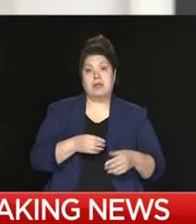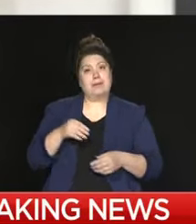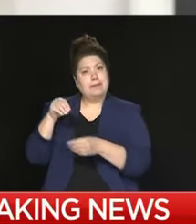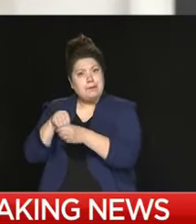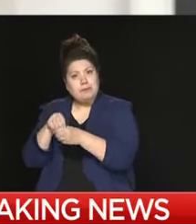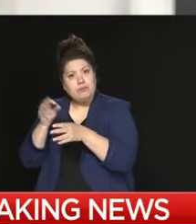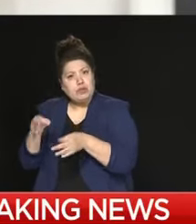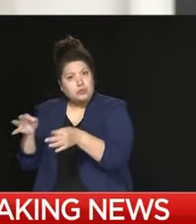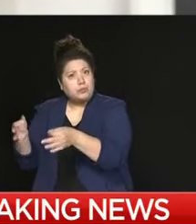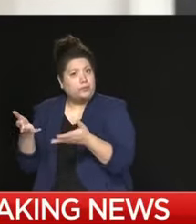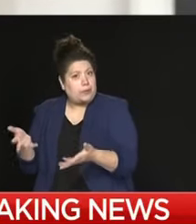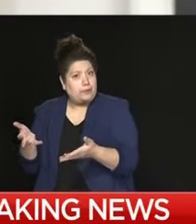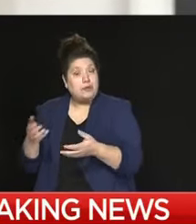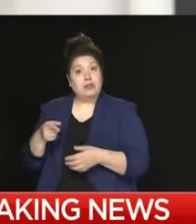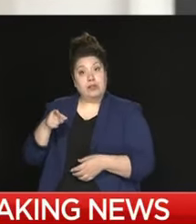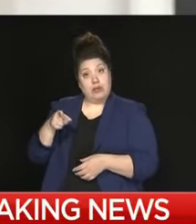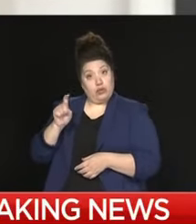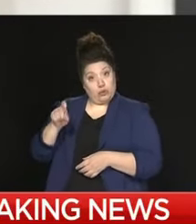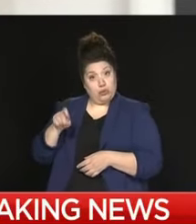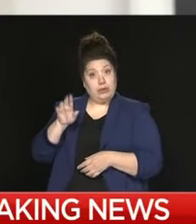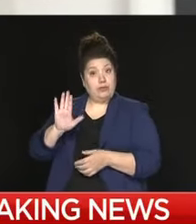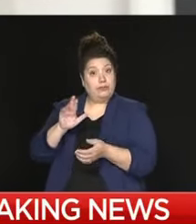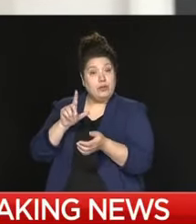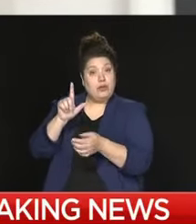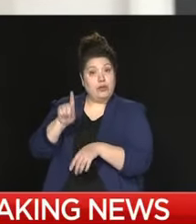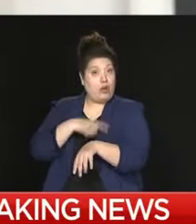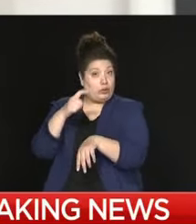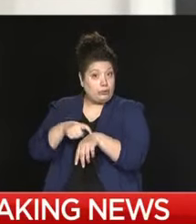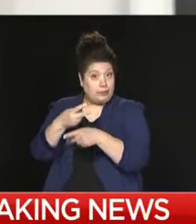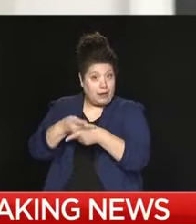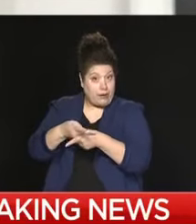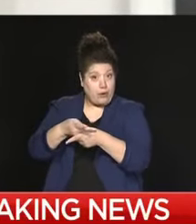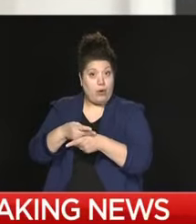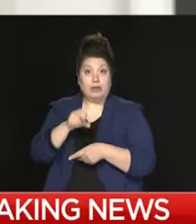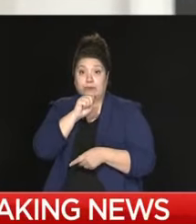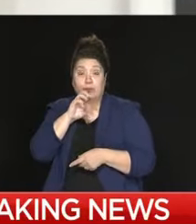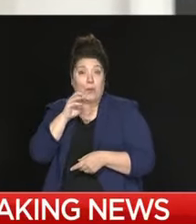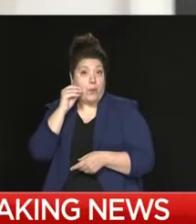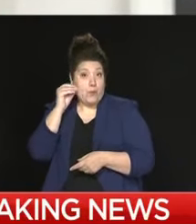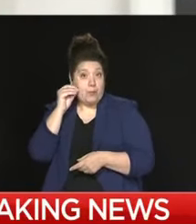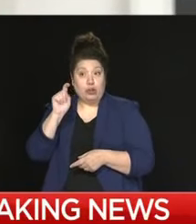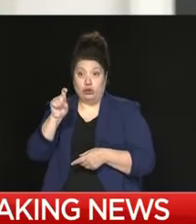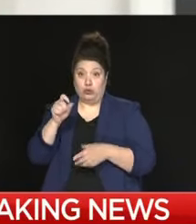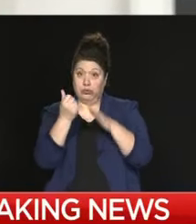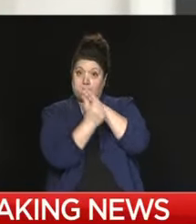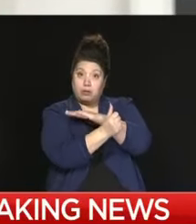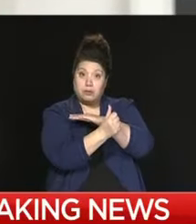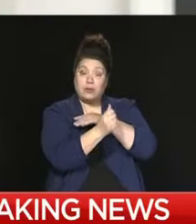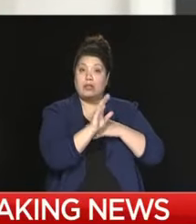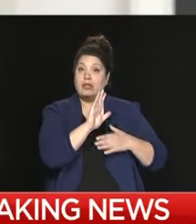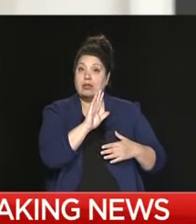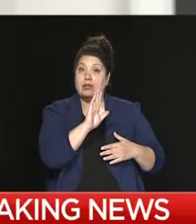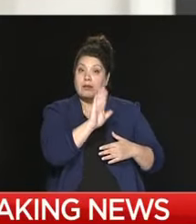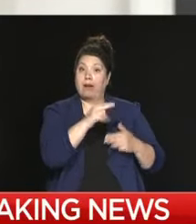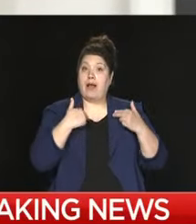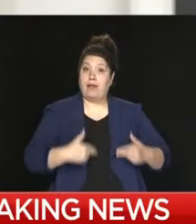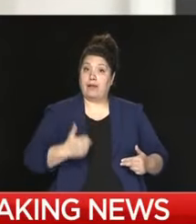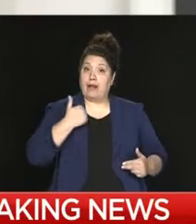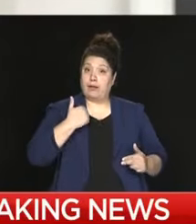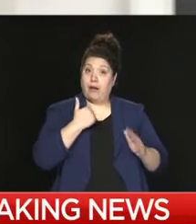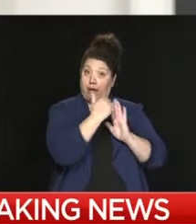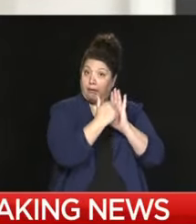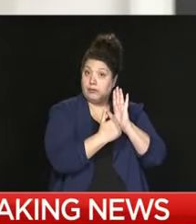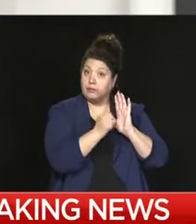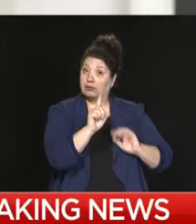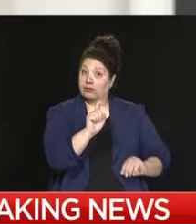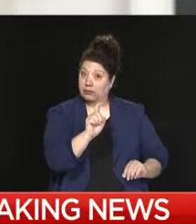should, in fact, be part of the healthcare system and be managed under the Canadian Healthcare Act. There are many different